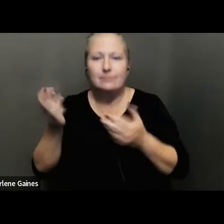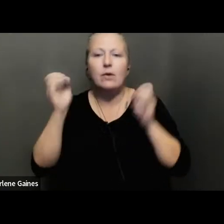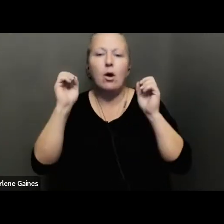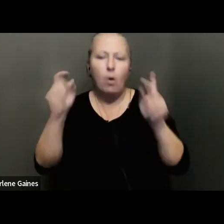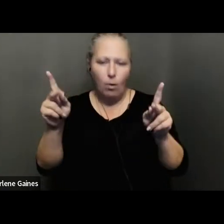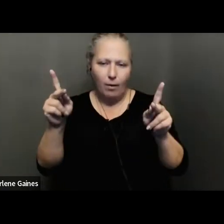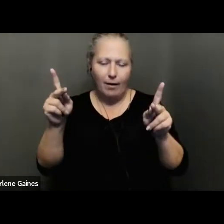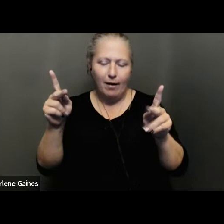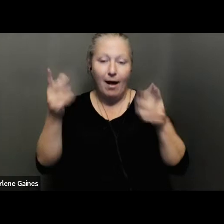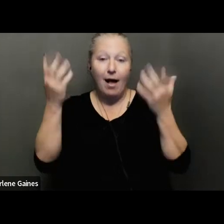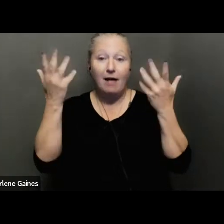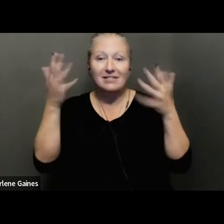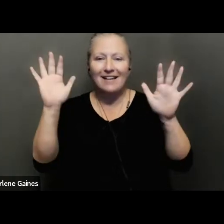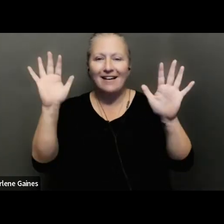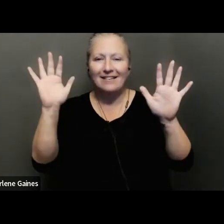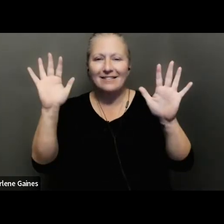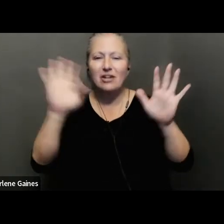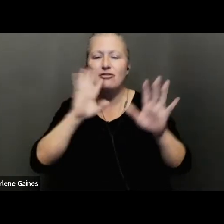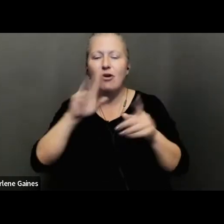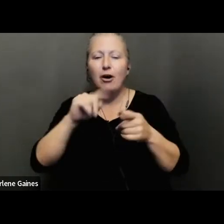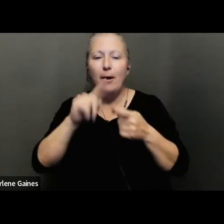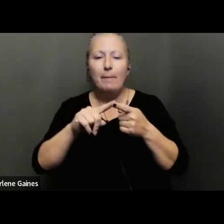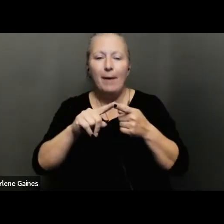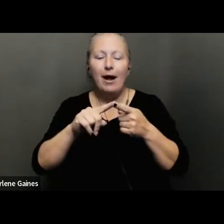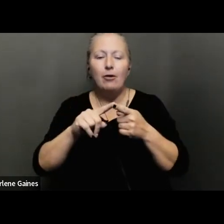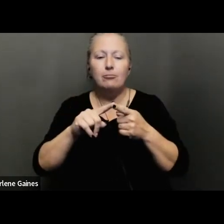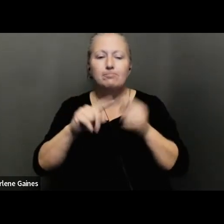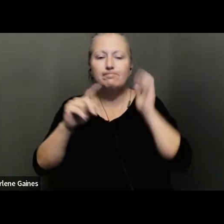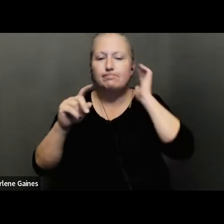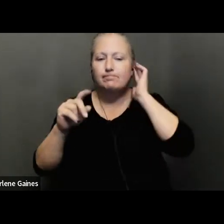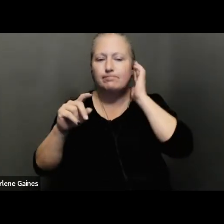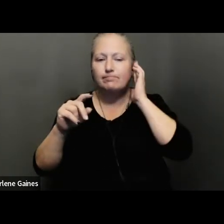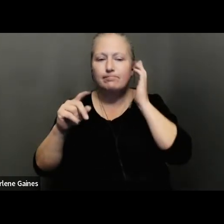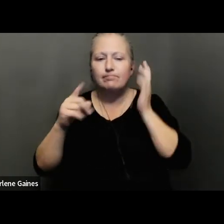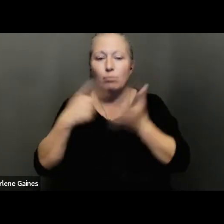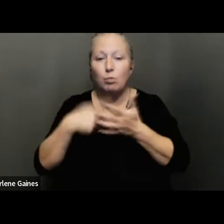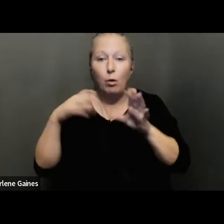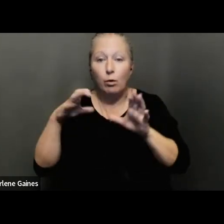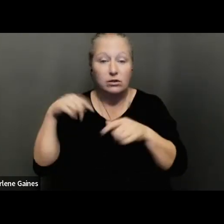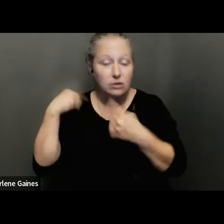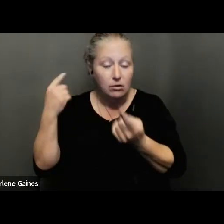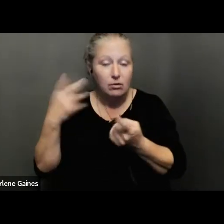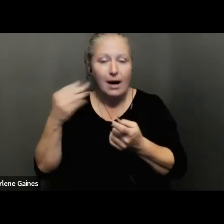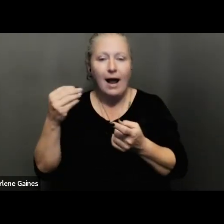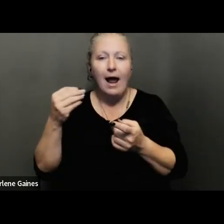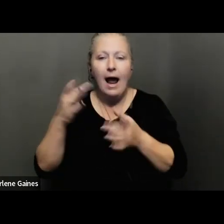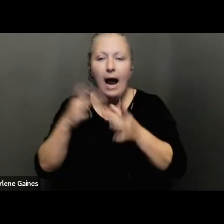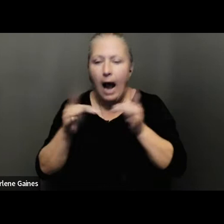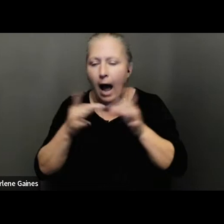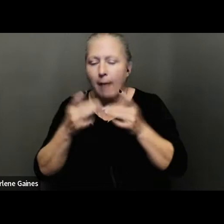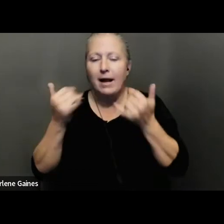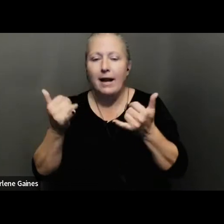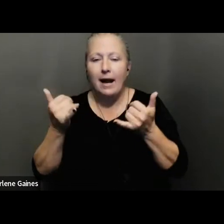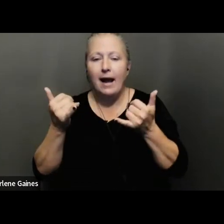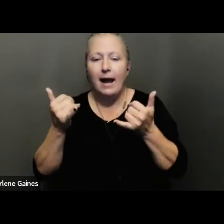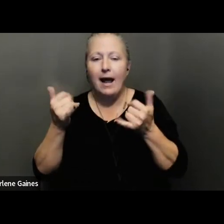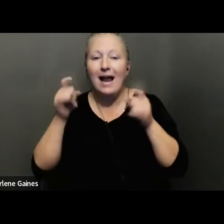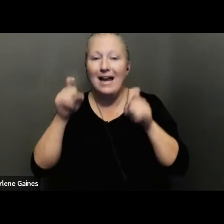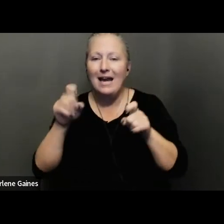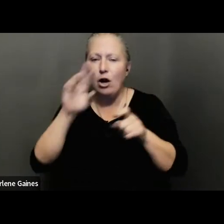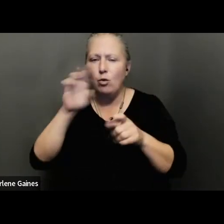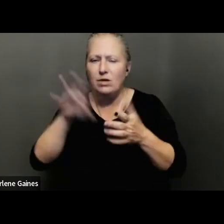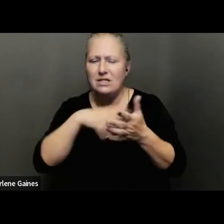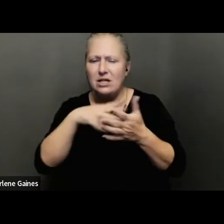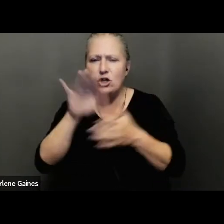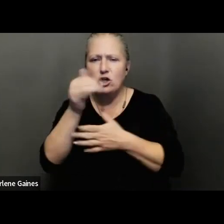On that note, we are all done talking about our what we've done and having our comments. So we're going to move. We need to reschedule